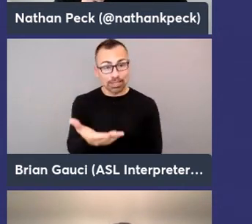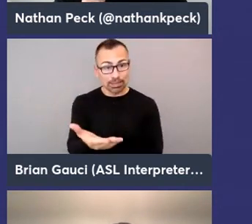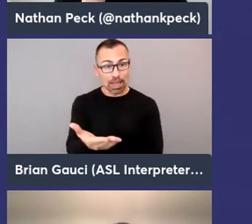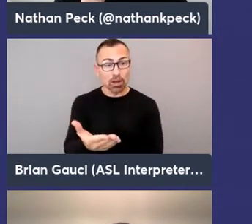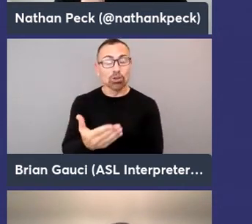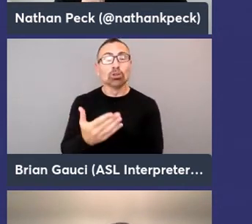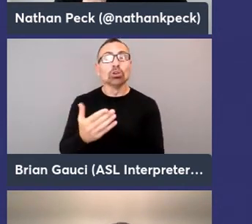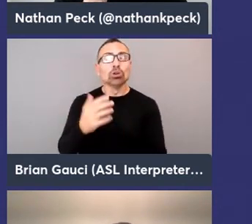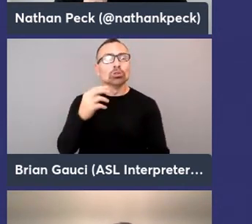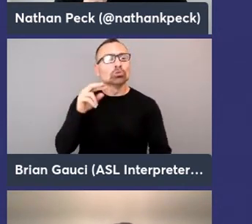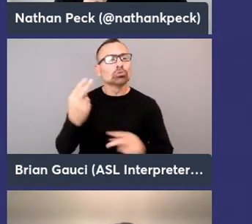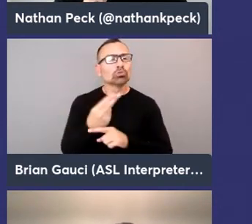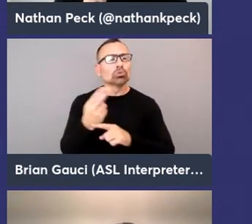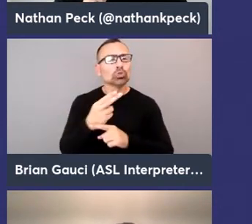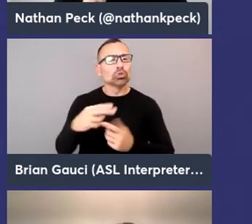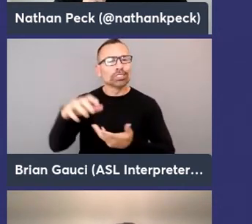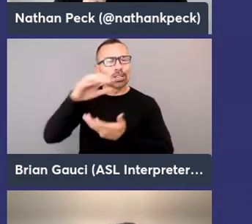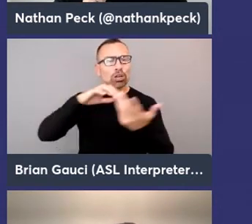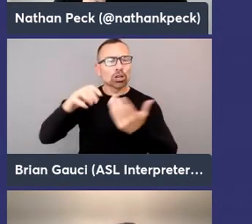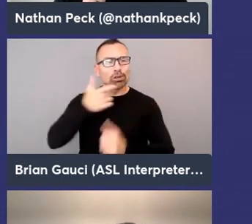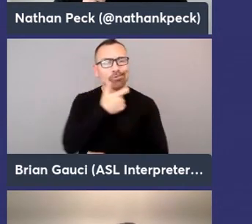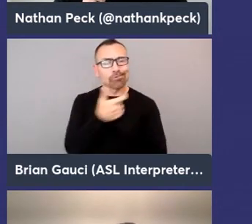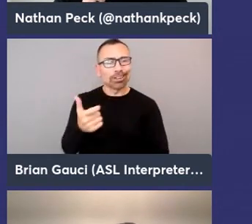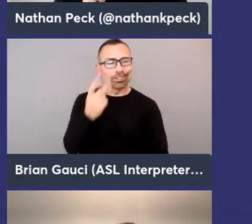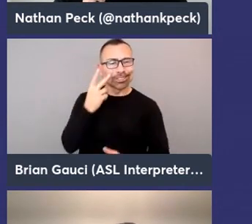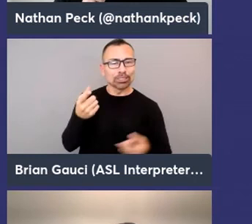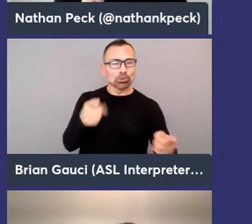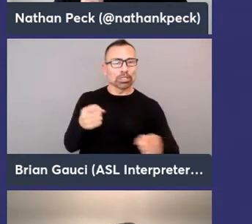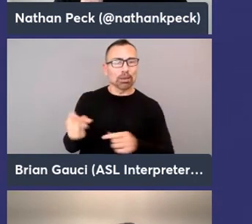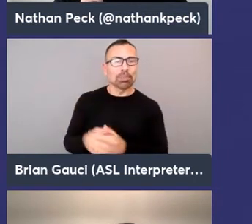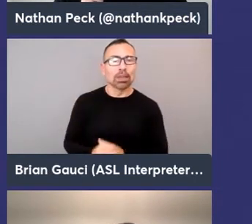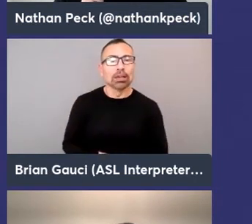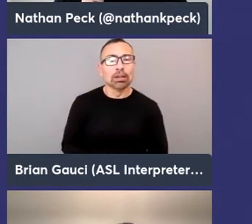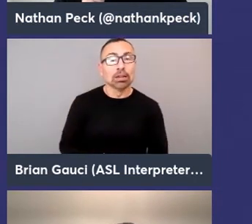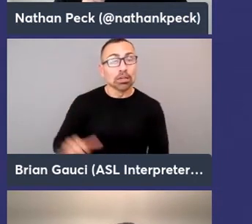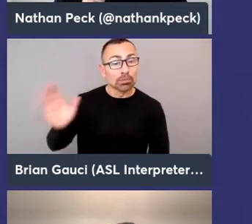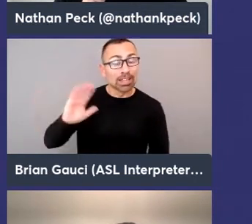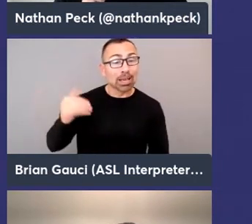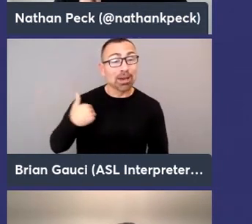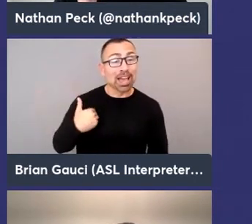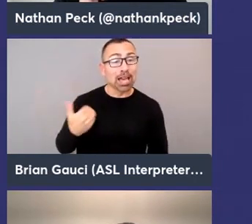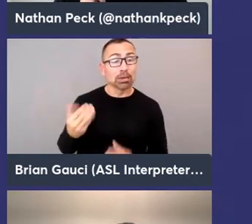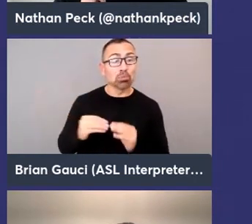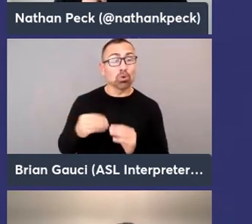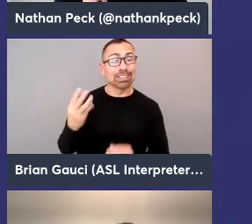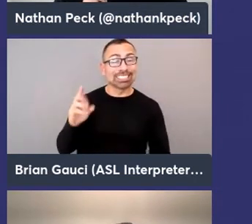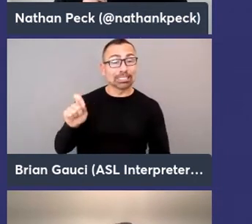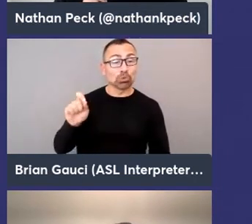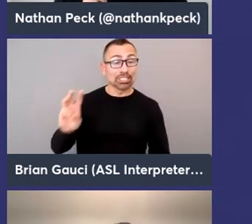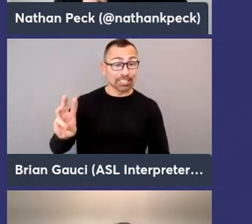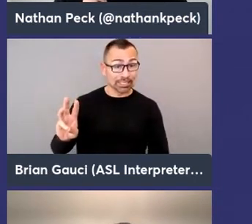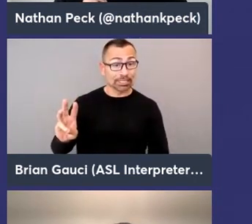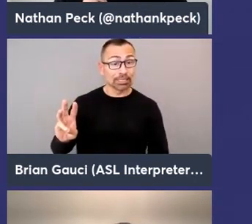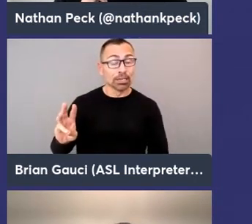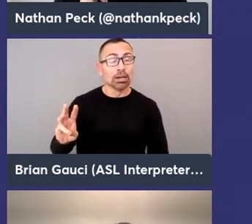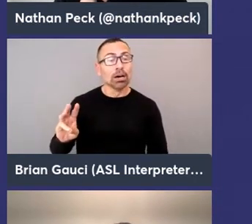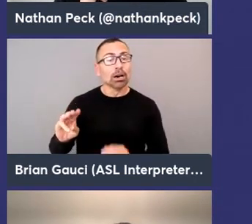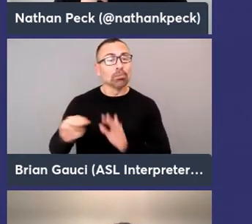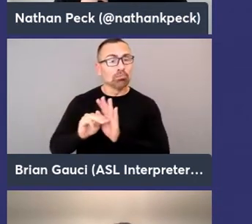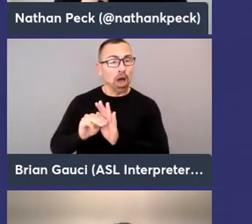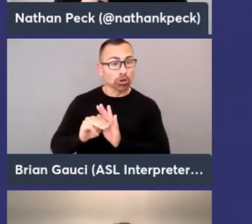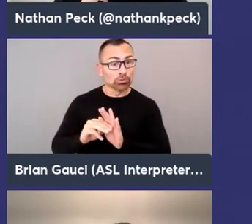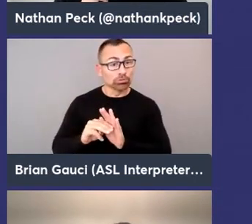happening behind this multimodal endpoint. So at that point in time, I had more than 16 models loaded, and I can